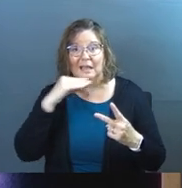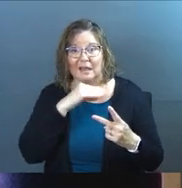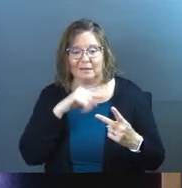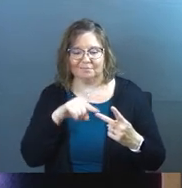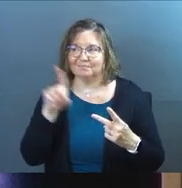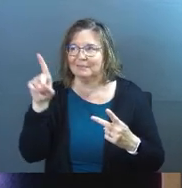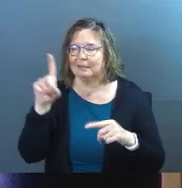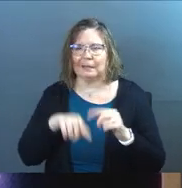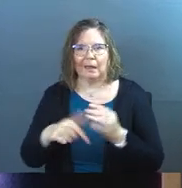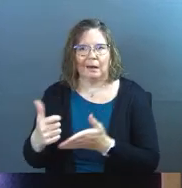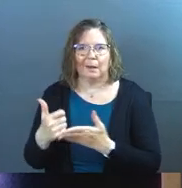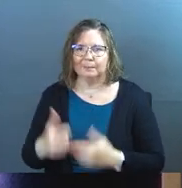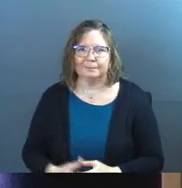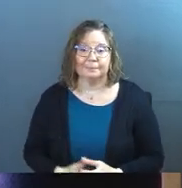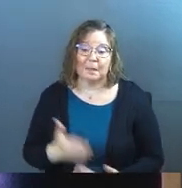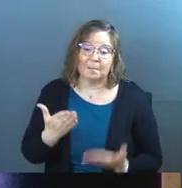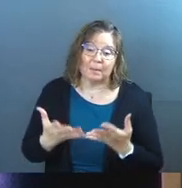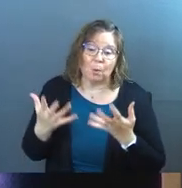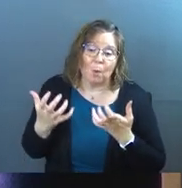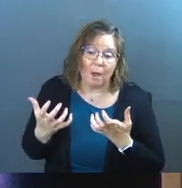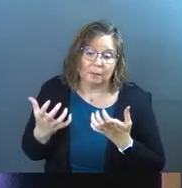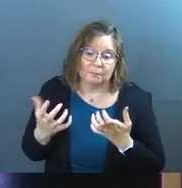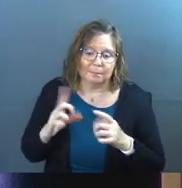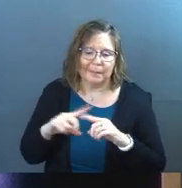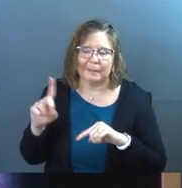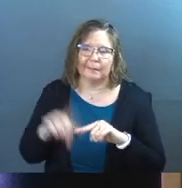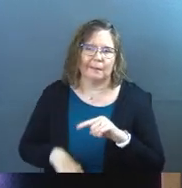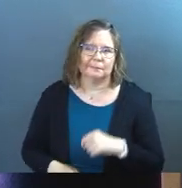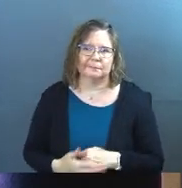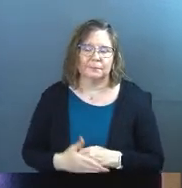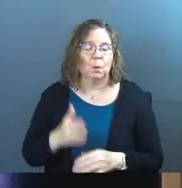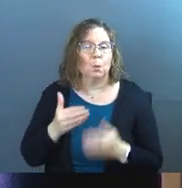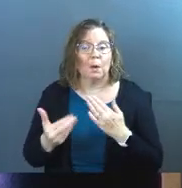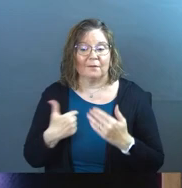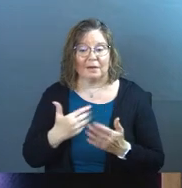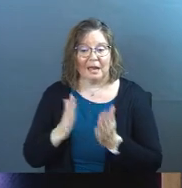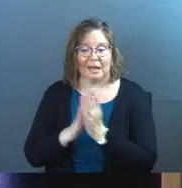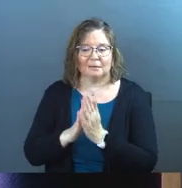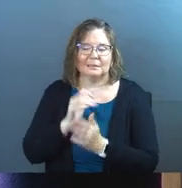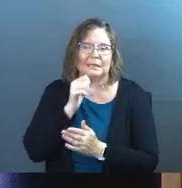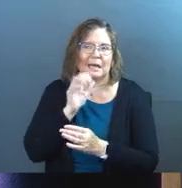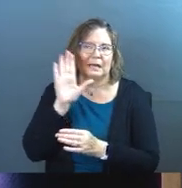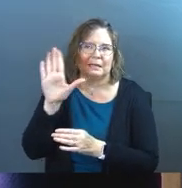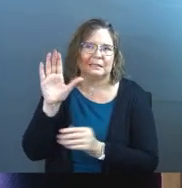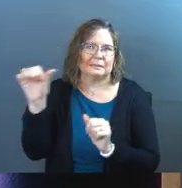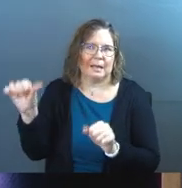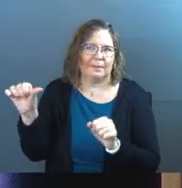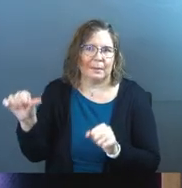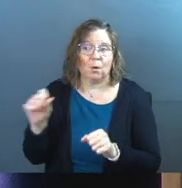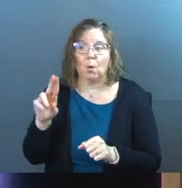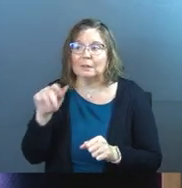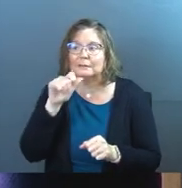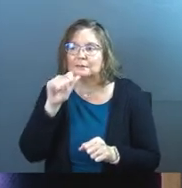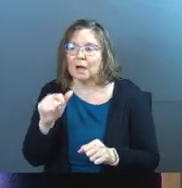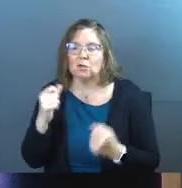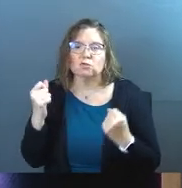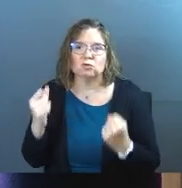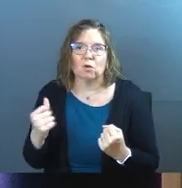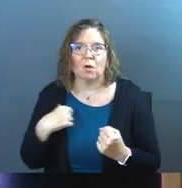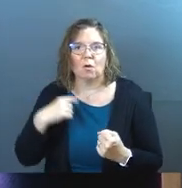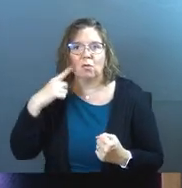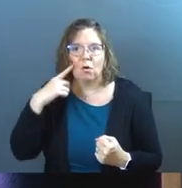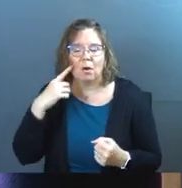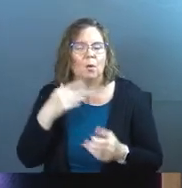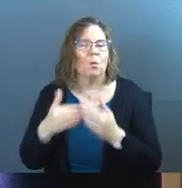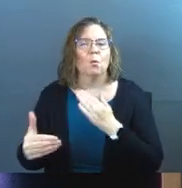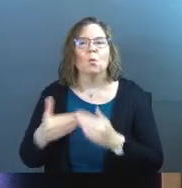help. Maybe he'd like to, but he can't. Whatever I've asked, it's not in his capability, or he's not as strong as I